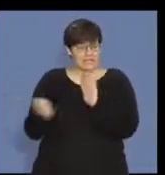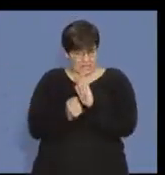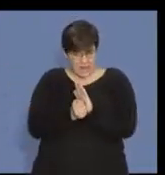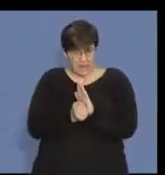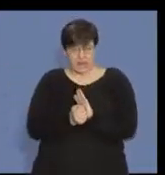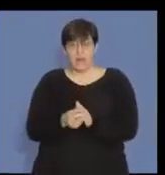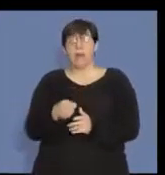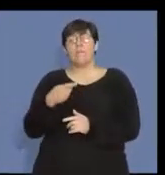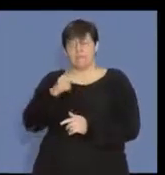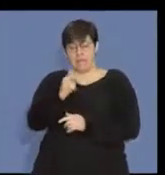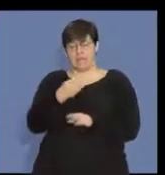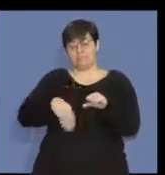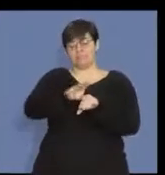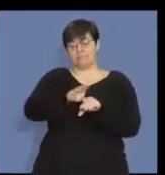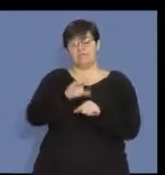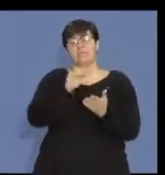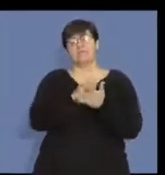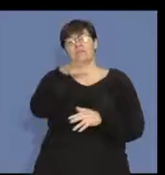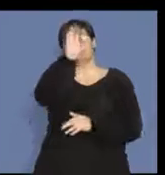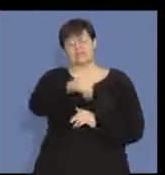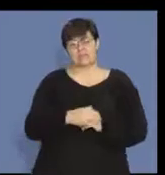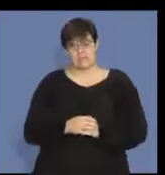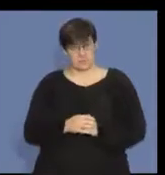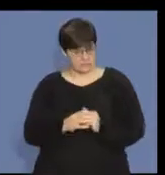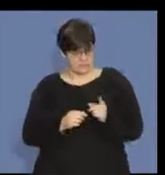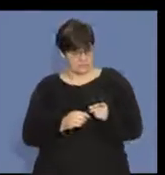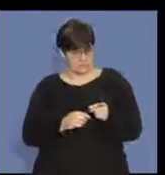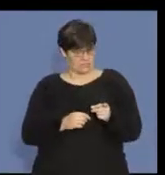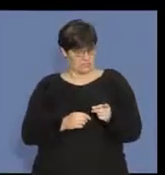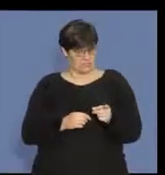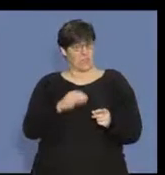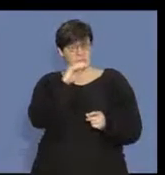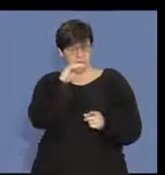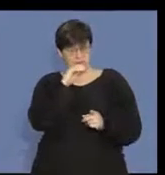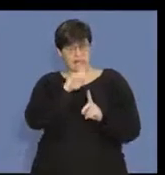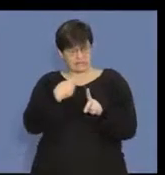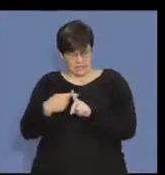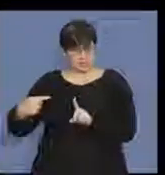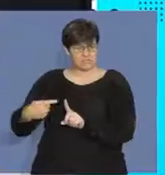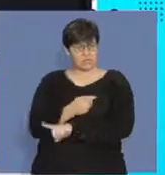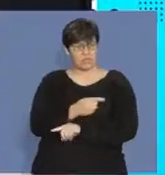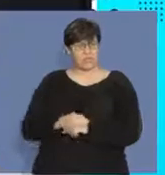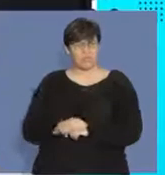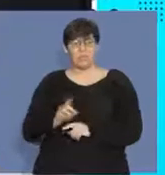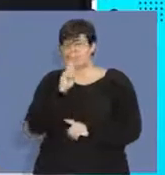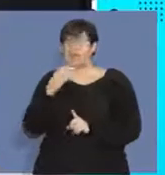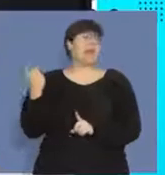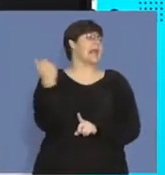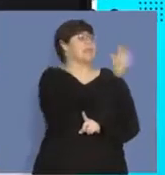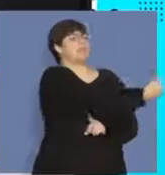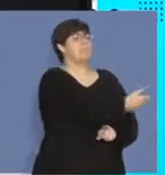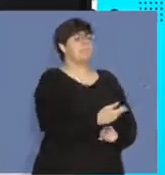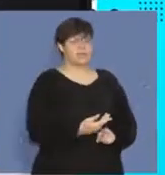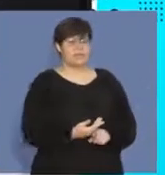Obviously, you know that this would form part of tax evasion. You cannot claim